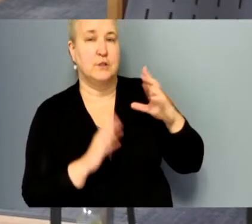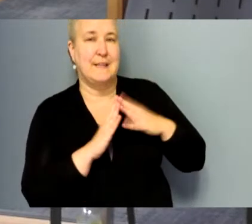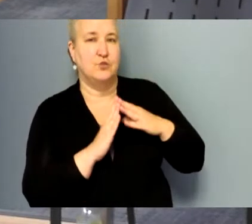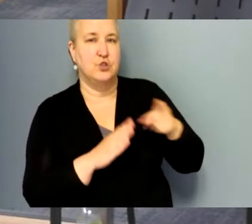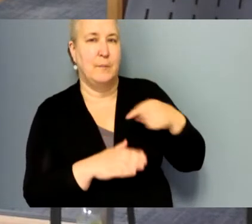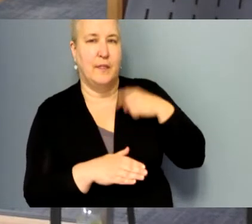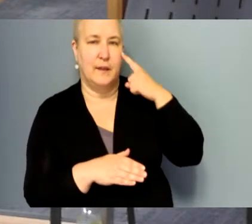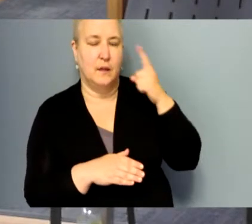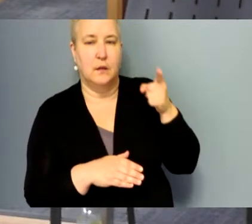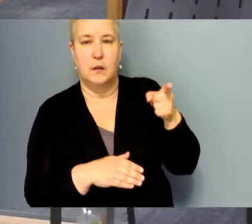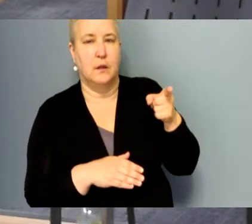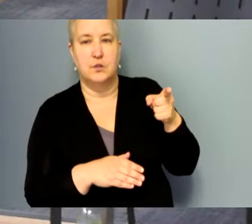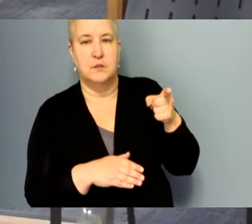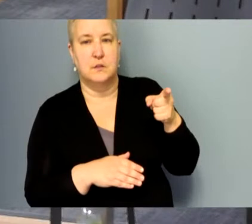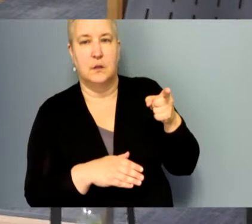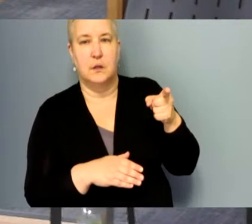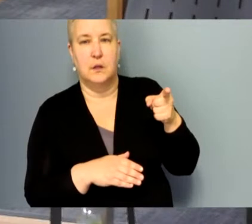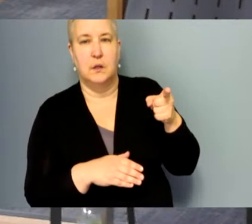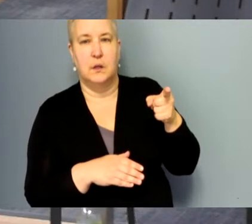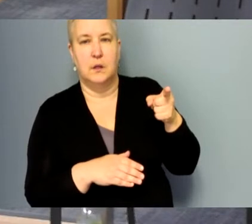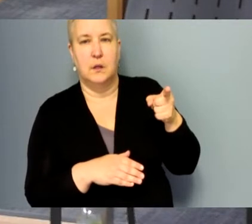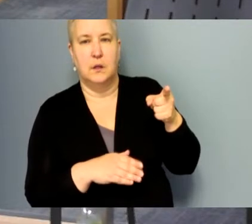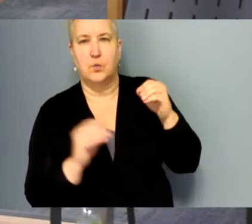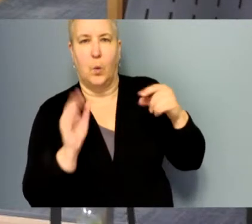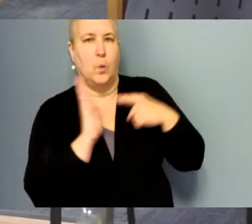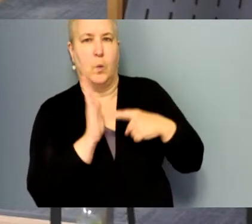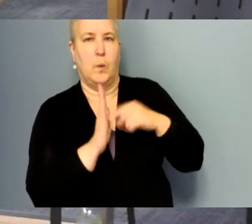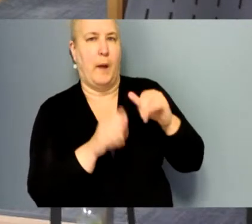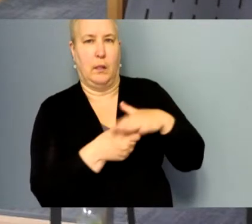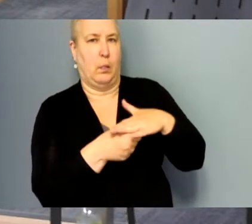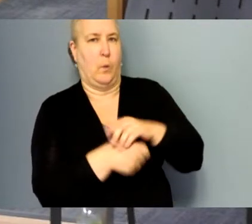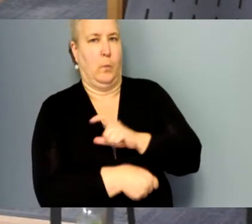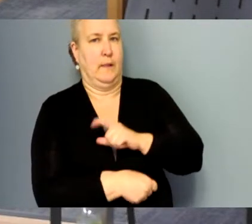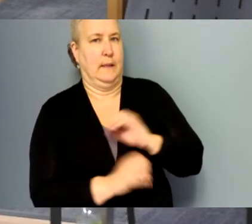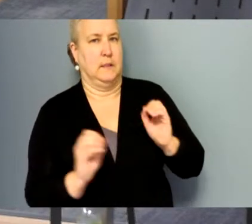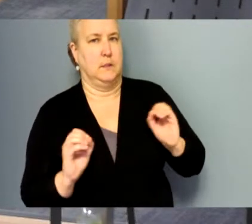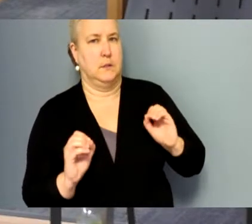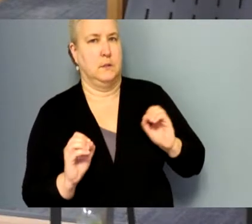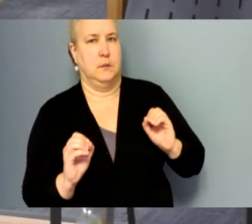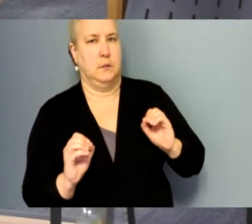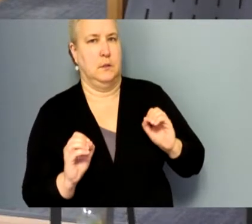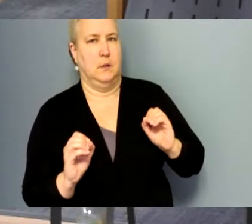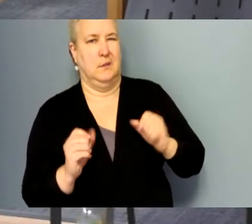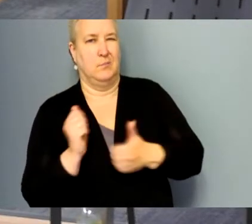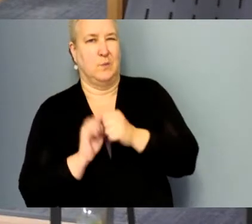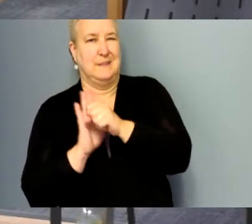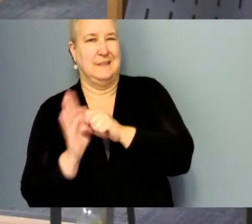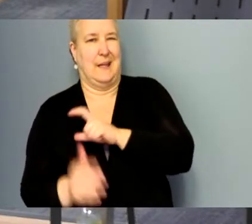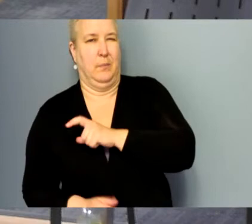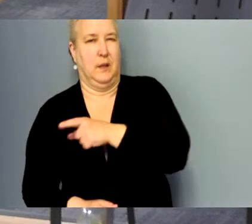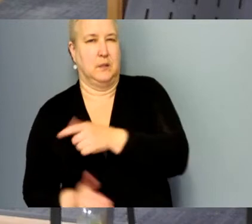there's much representation by local police. It's mostly state police.